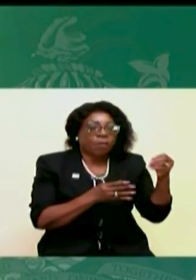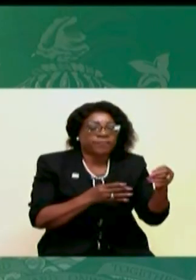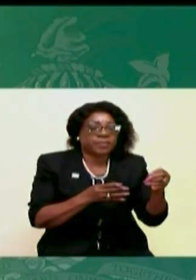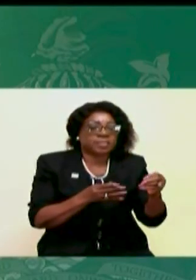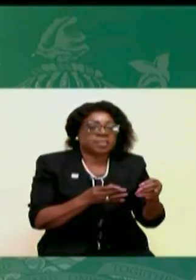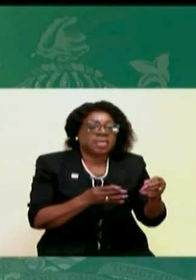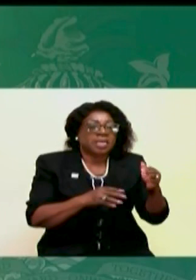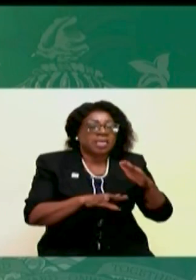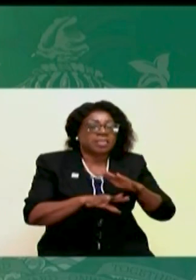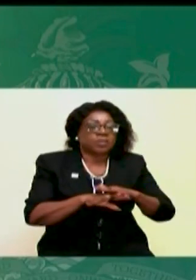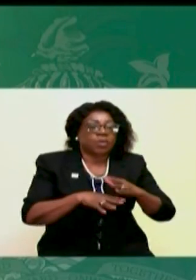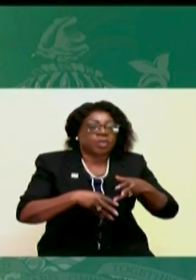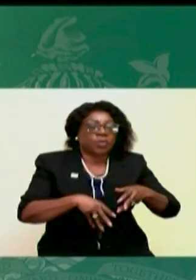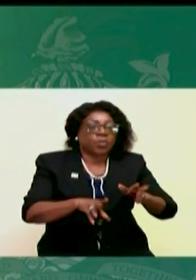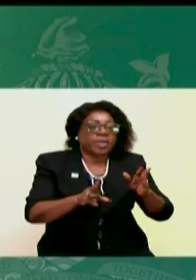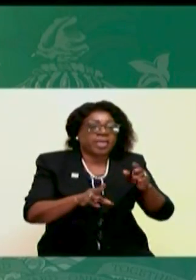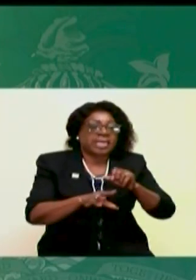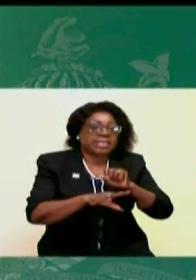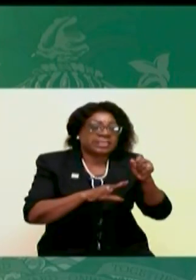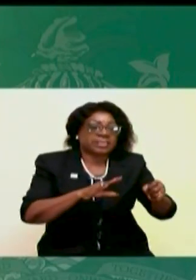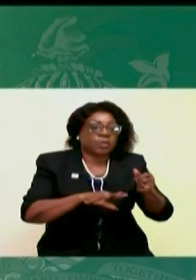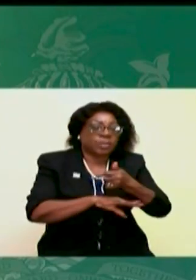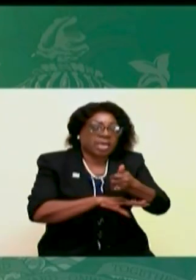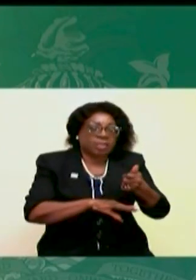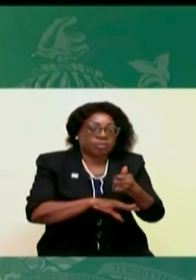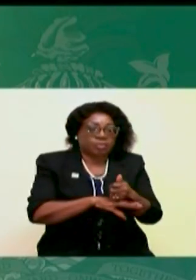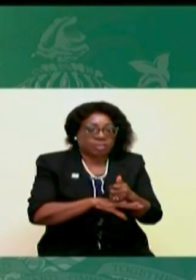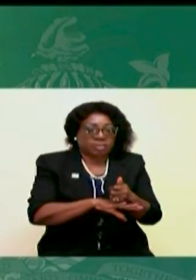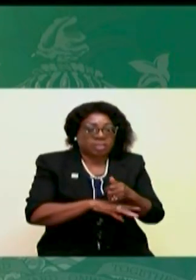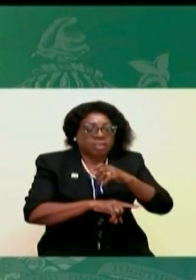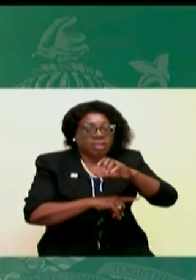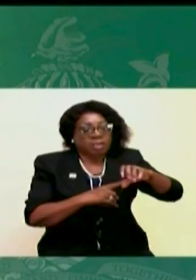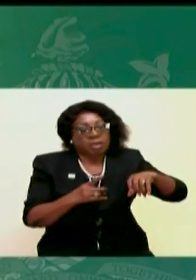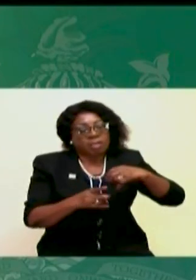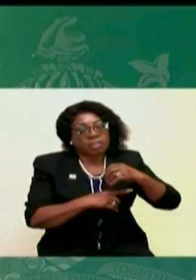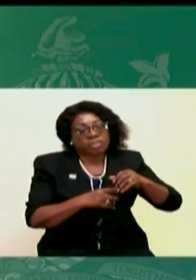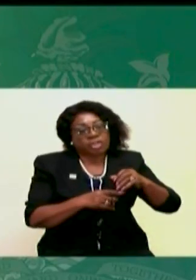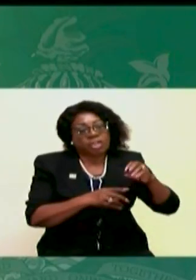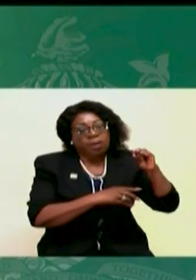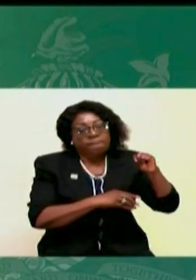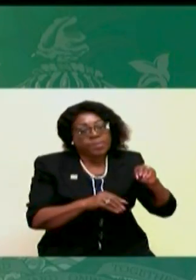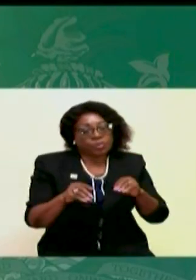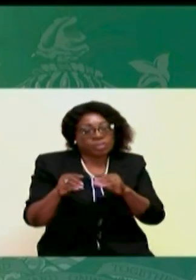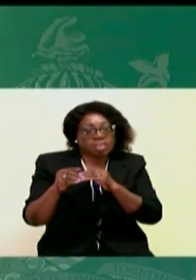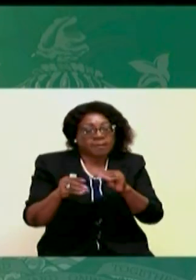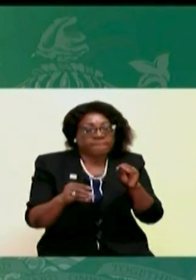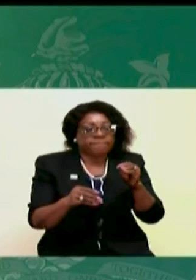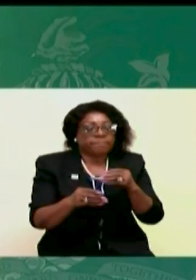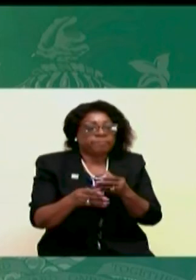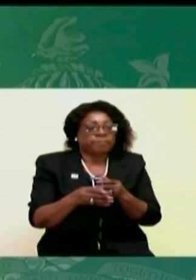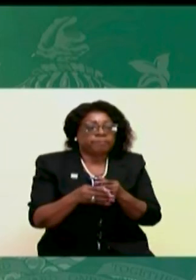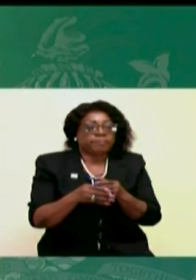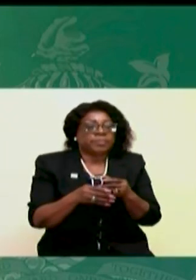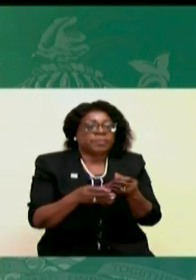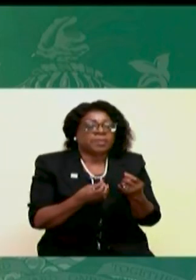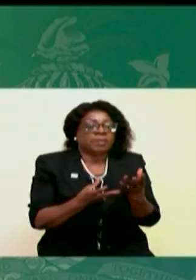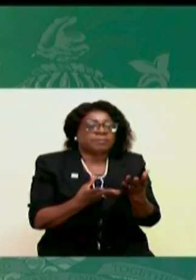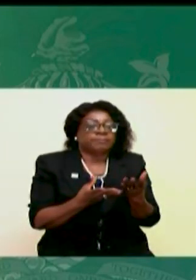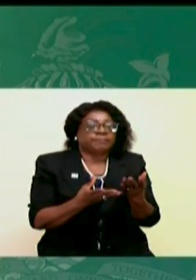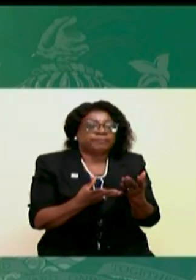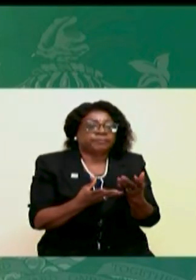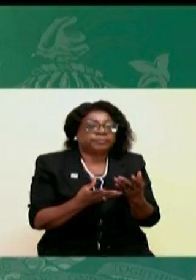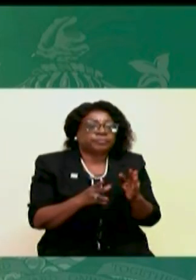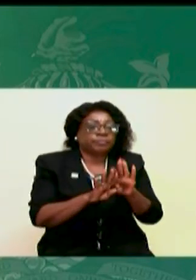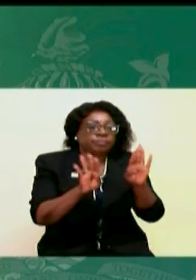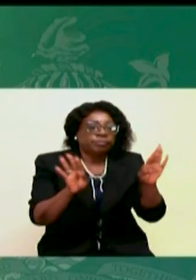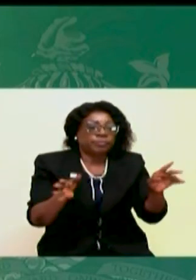Andrus, along with a historical and cultural museum. The multi-purpose gymnasium will be opened in this